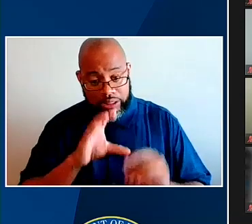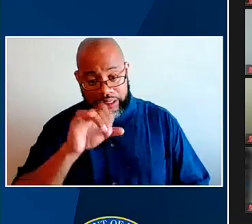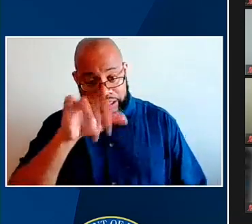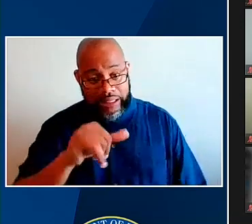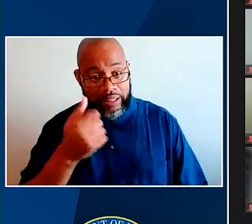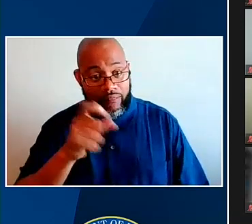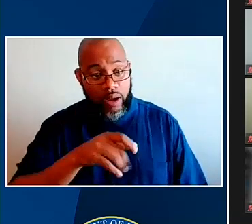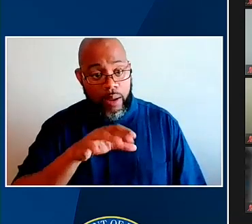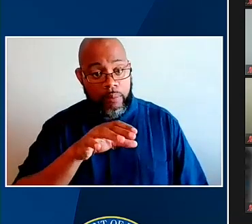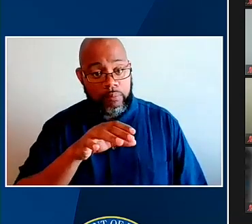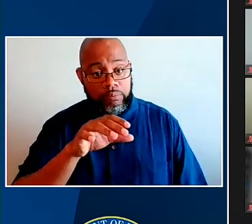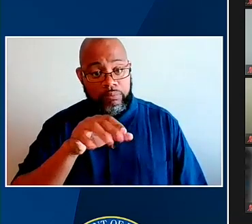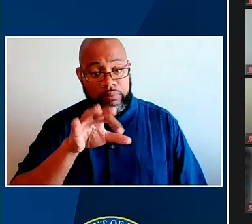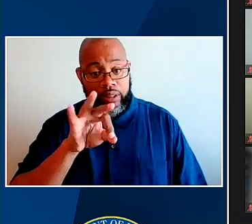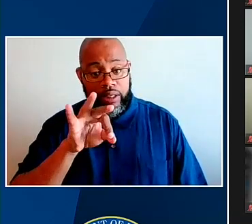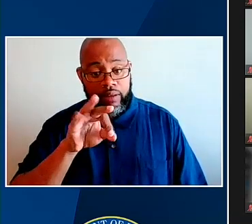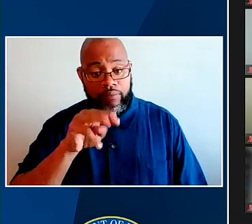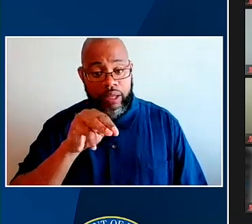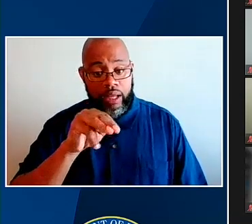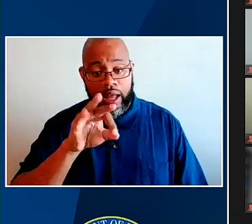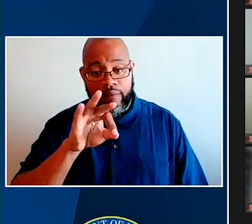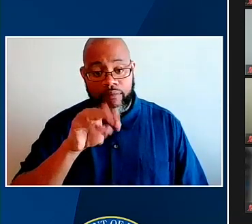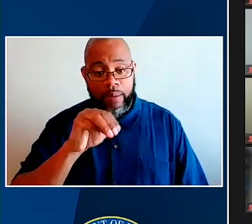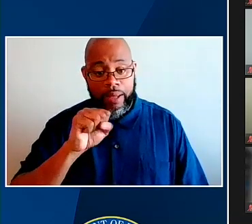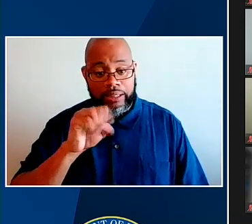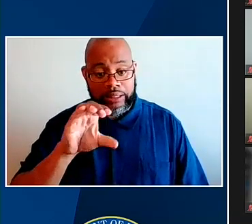from the FMCS team? No?